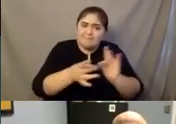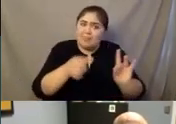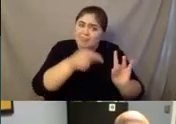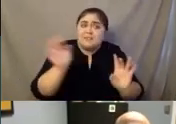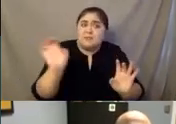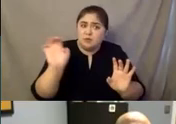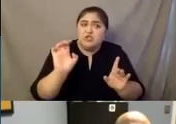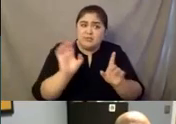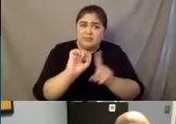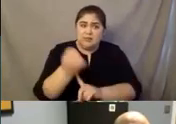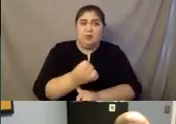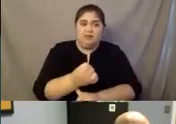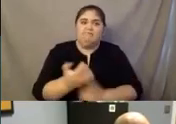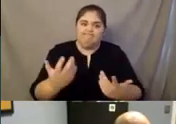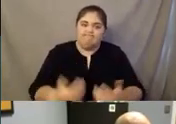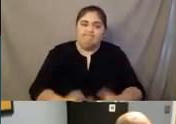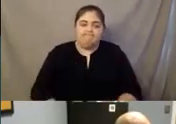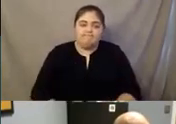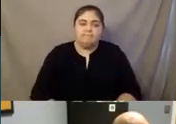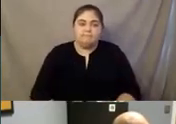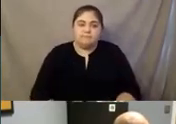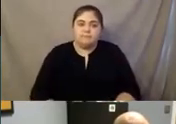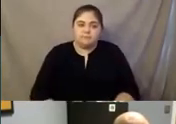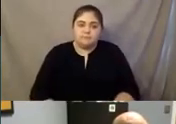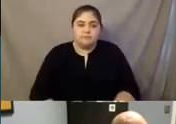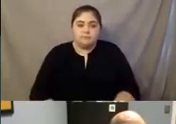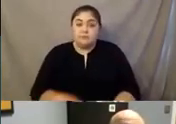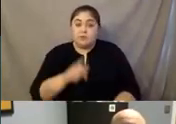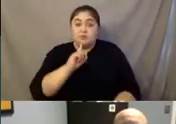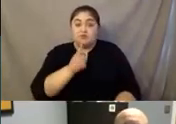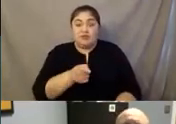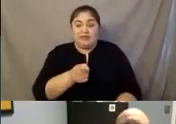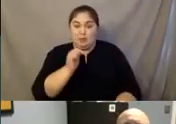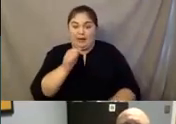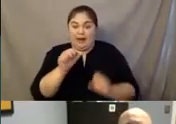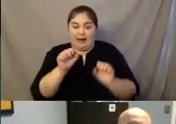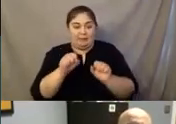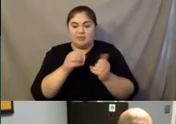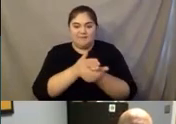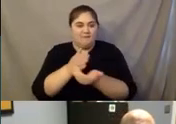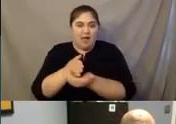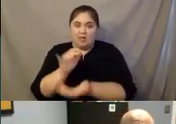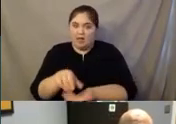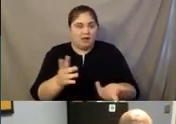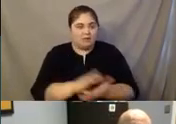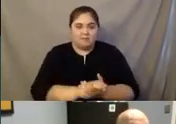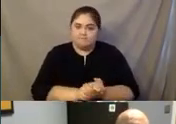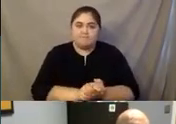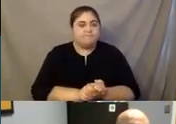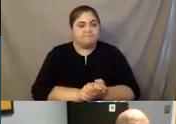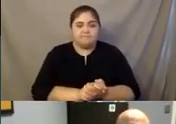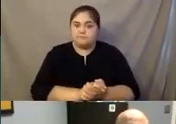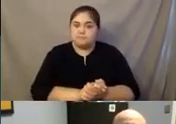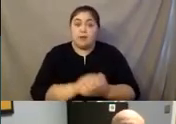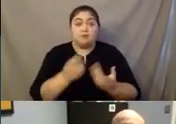emergency situation. So we really were kind of precluded from filing any of those. We have now been filing the